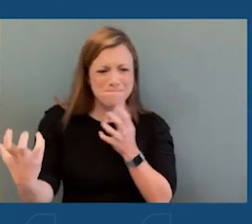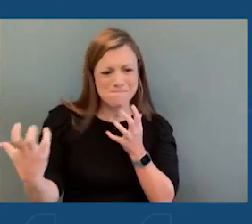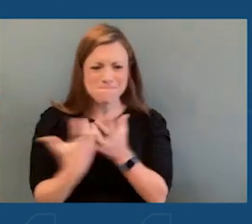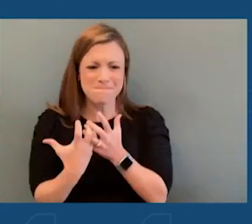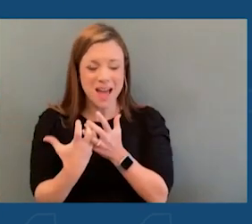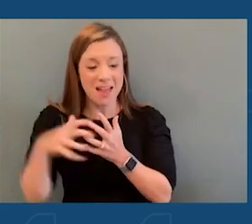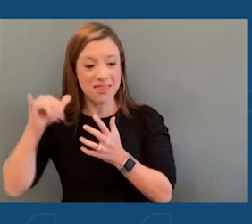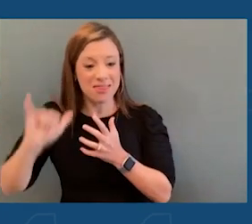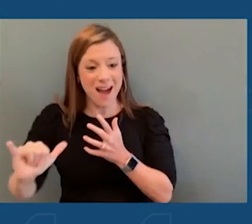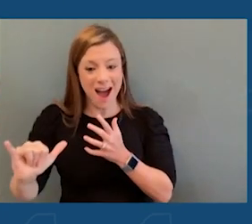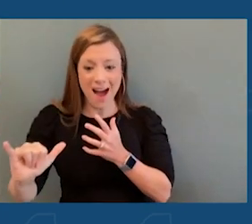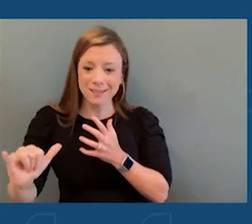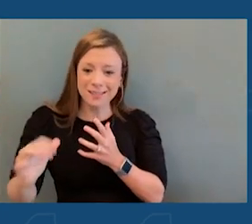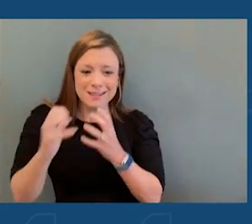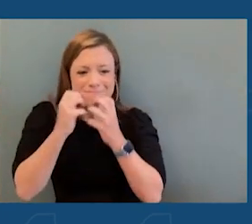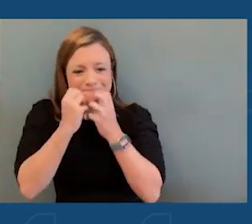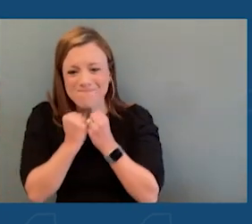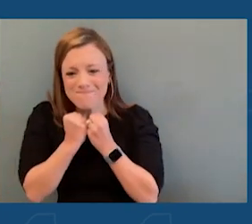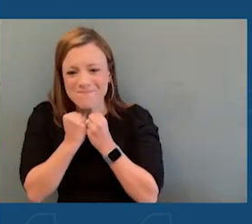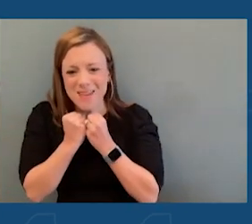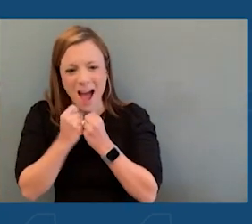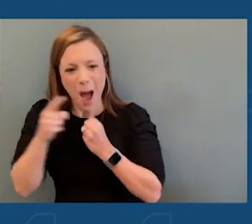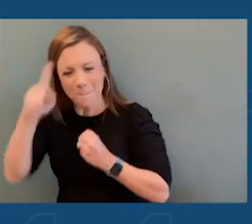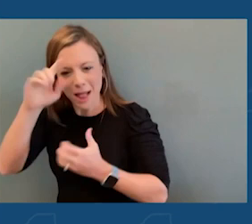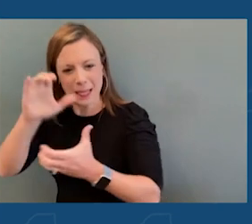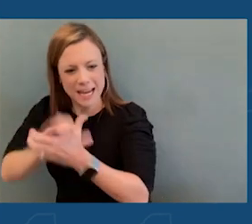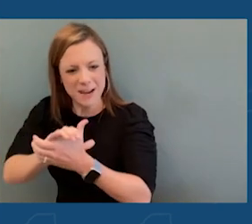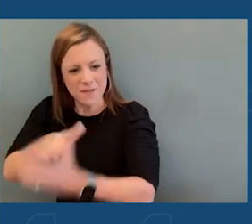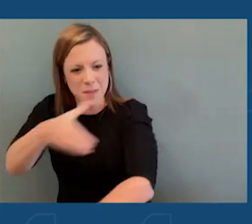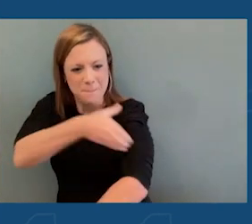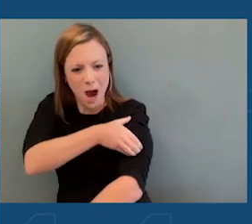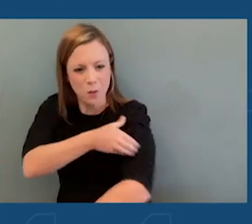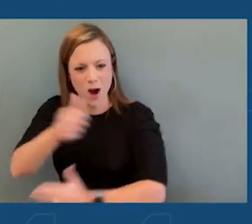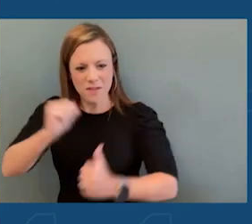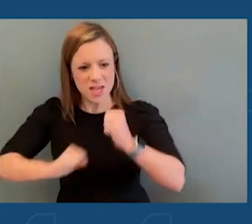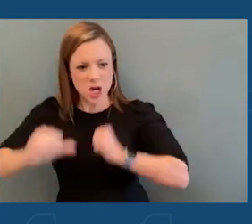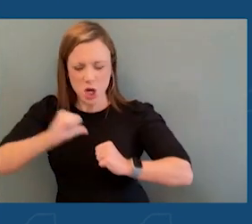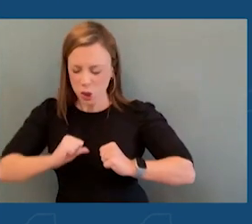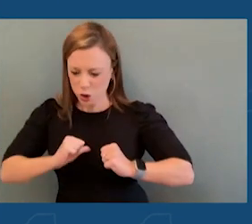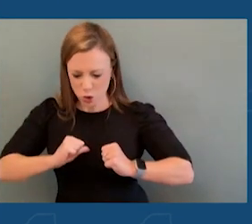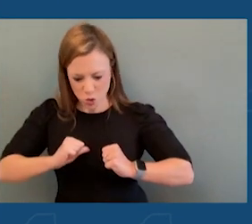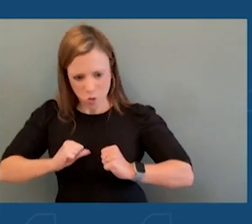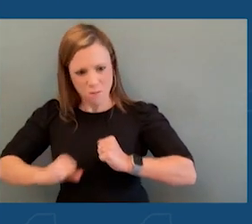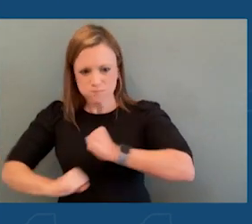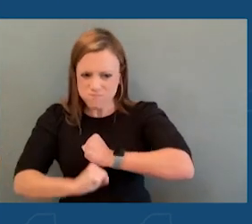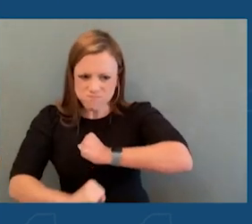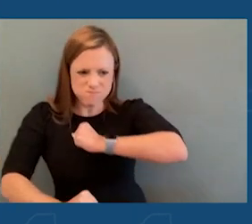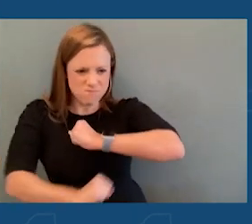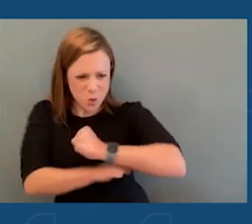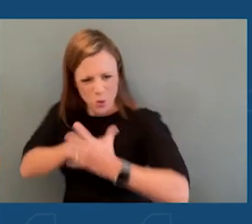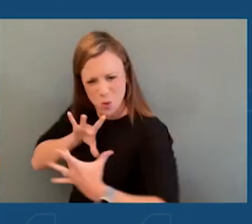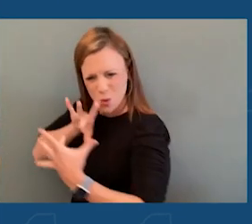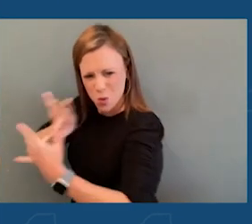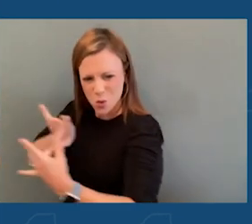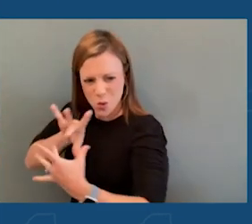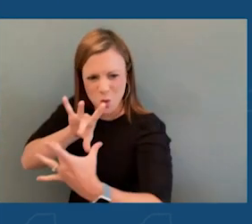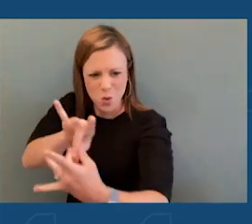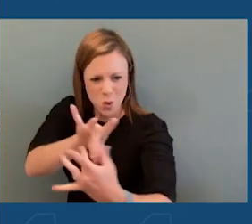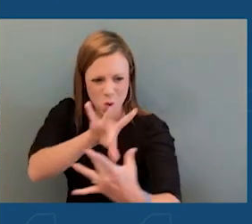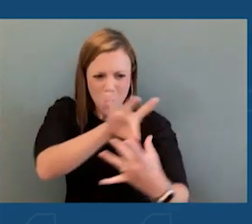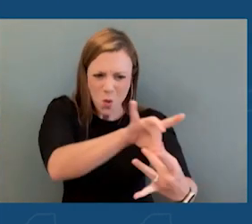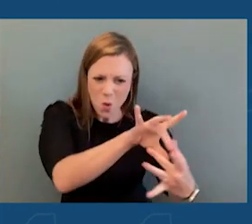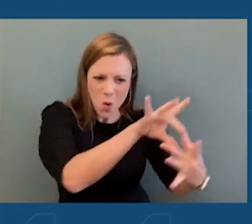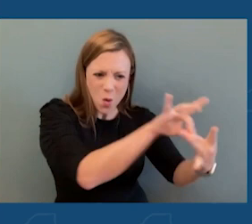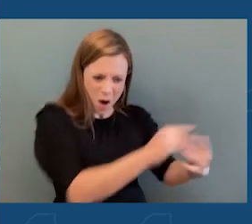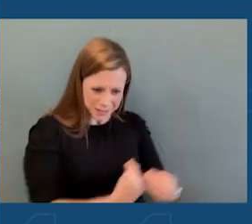the belief in the power of theater to build bridges and bring people together that inspired me to create People's Theater